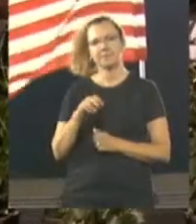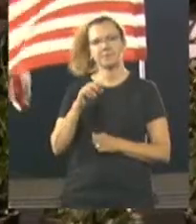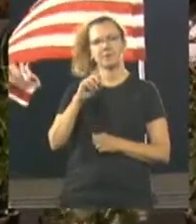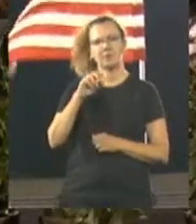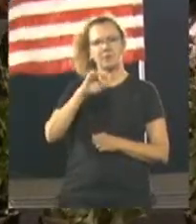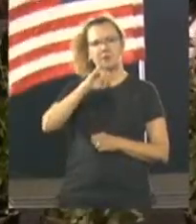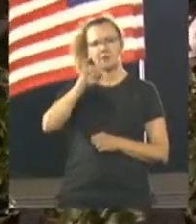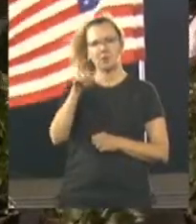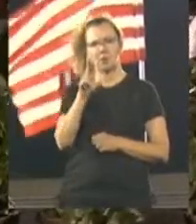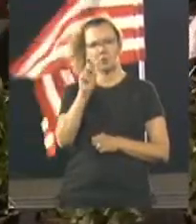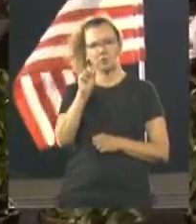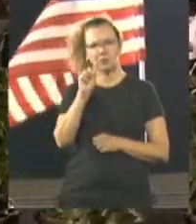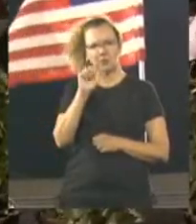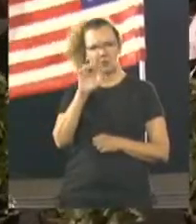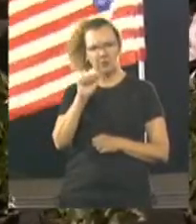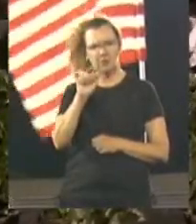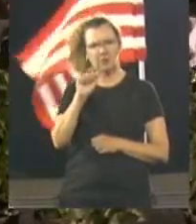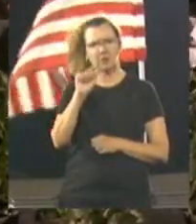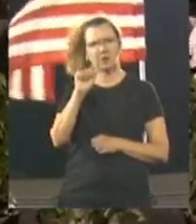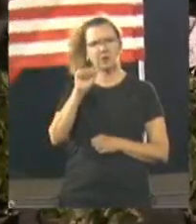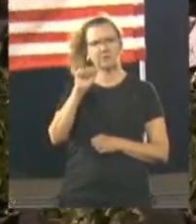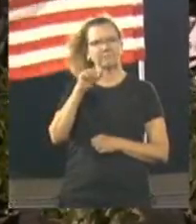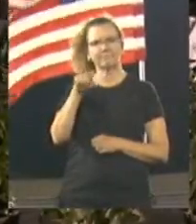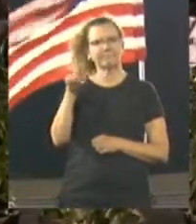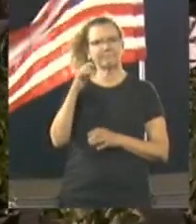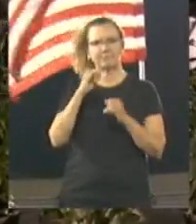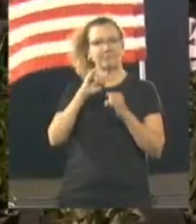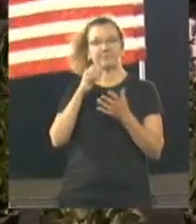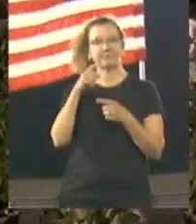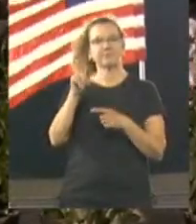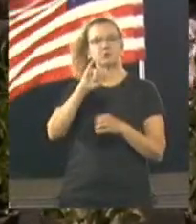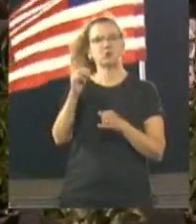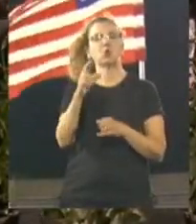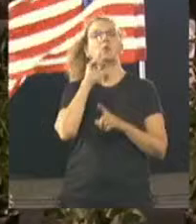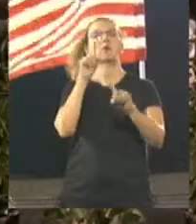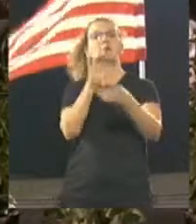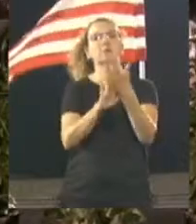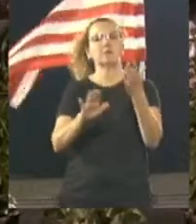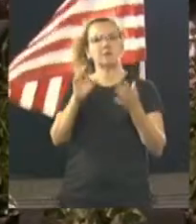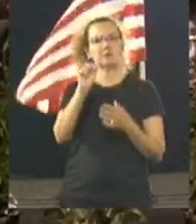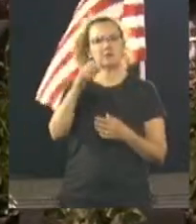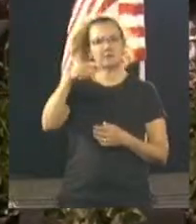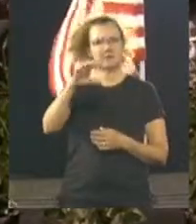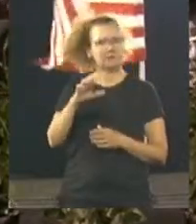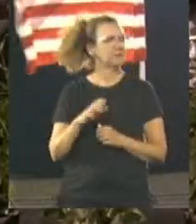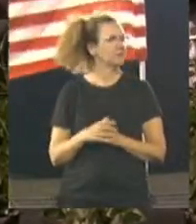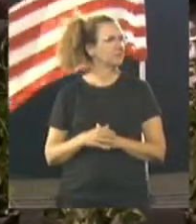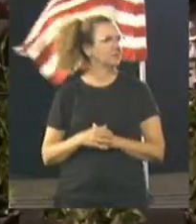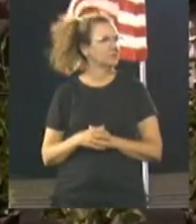Justo A. Ocanas Jr. will be attending St. Philip's College.